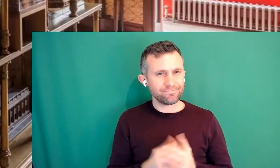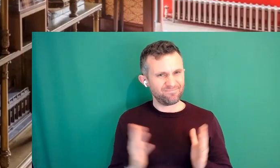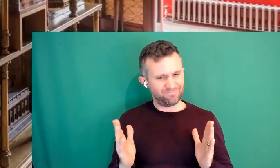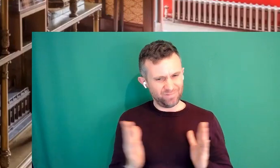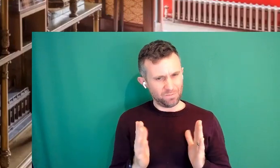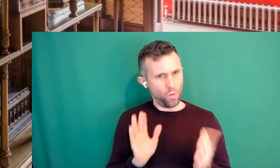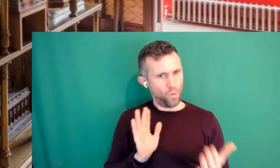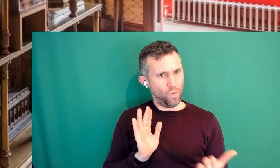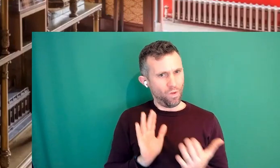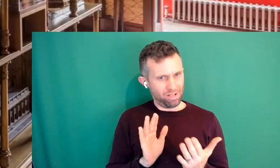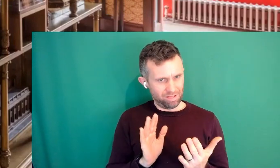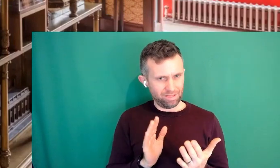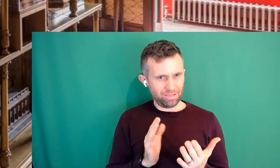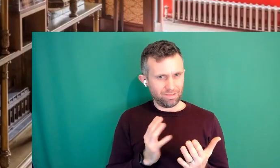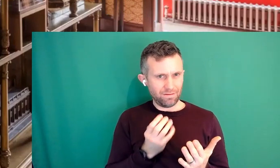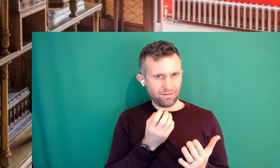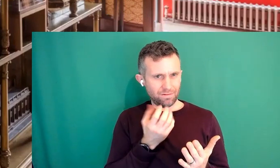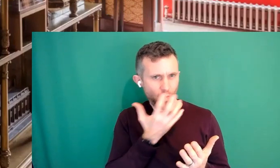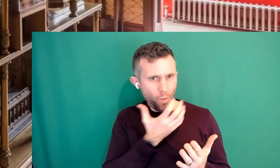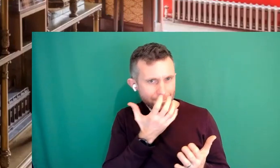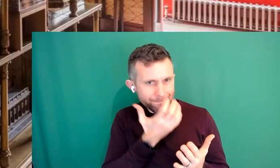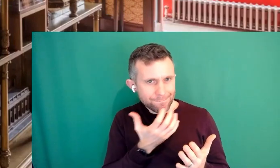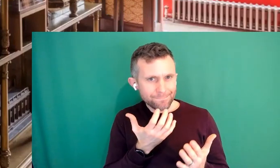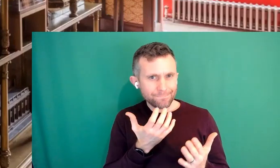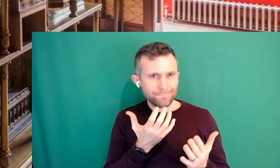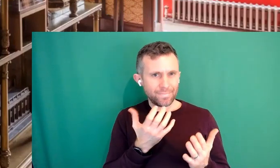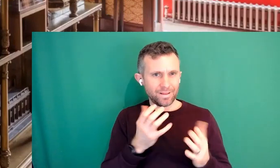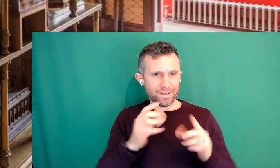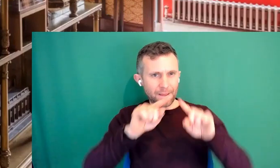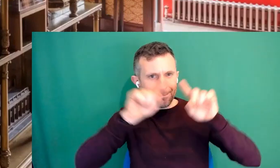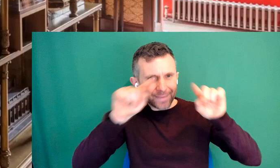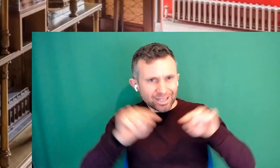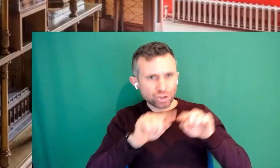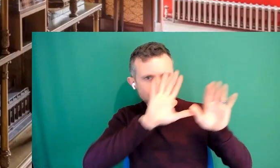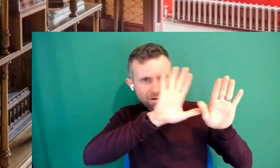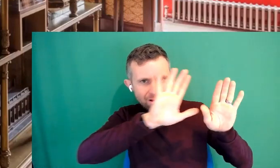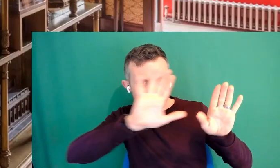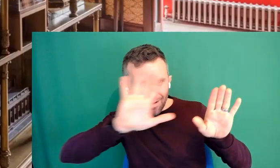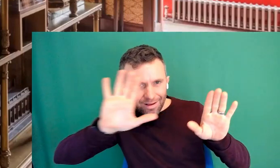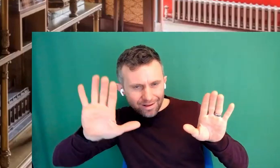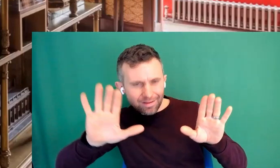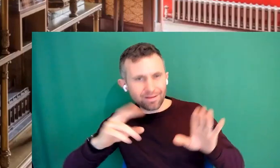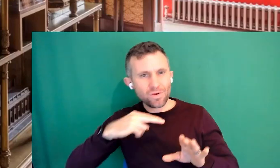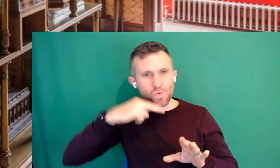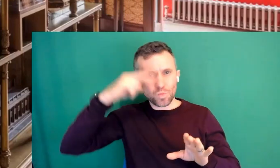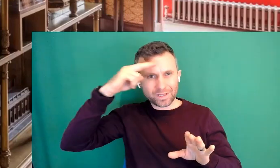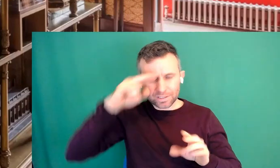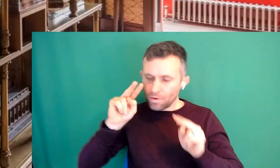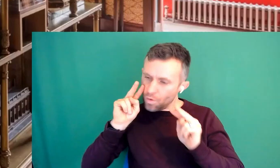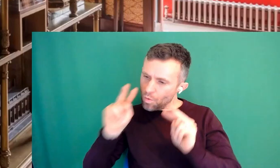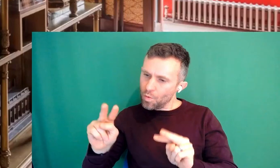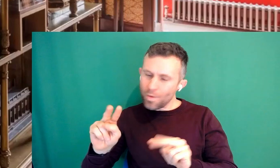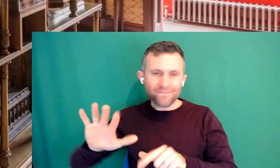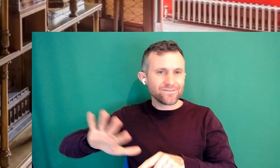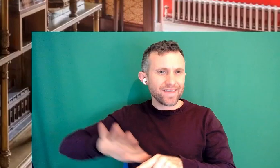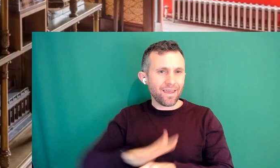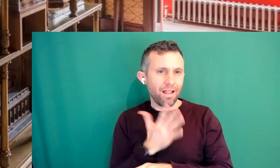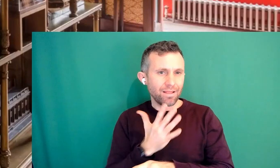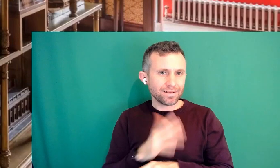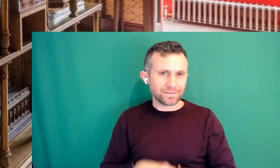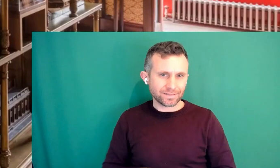although some models are arranged around the edges of the room. There are three types of models in this